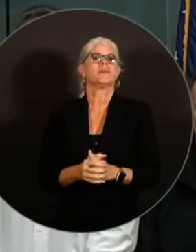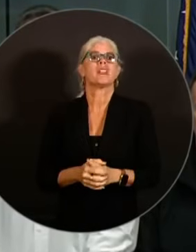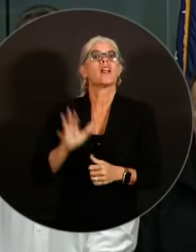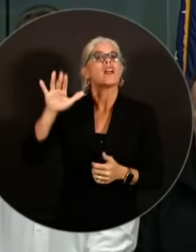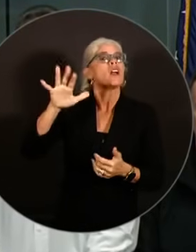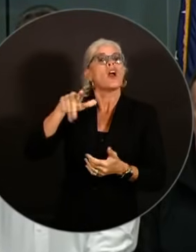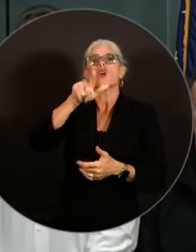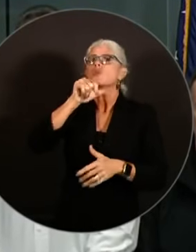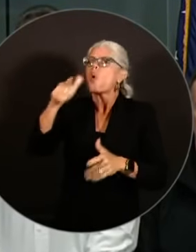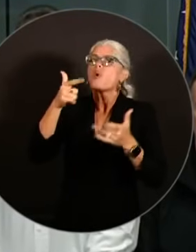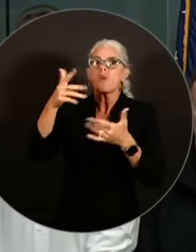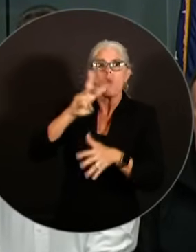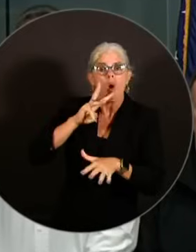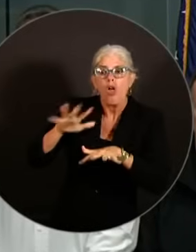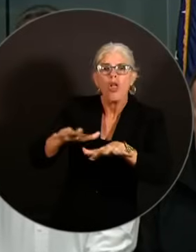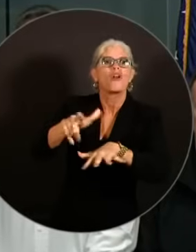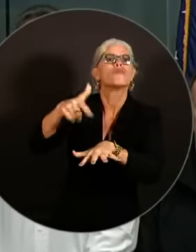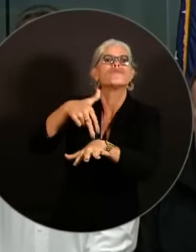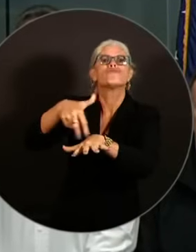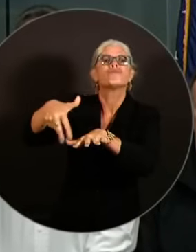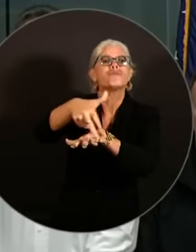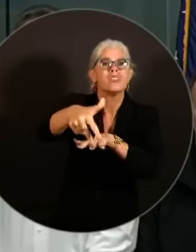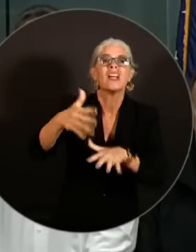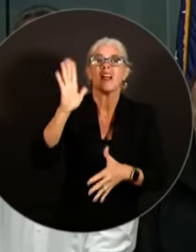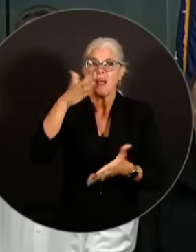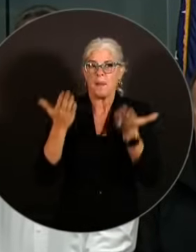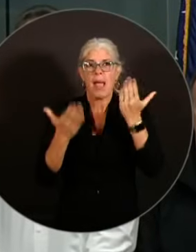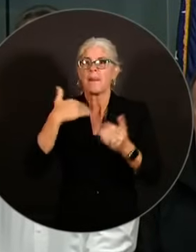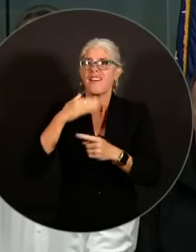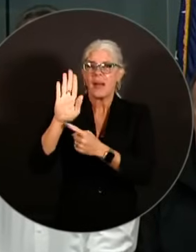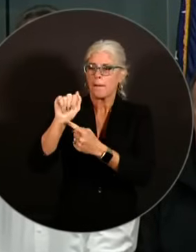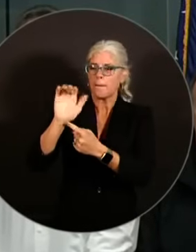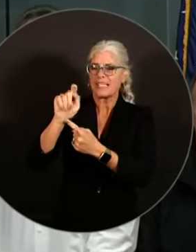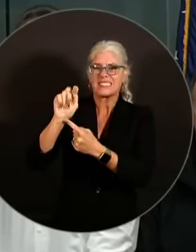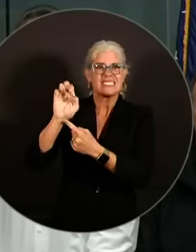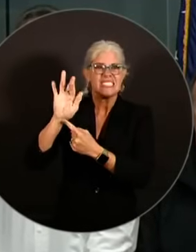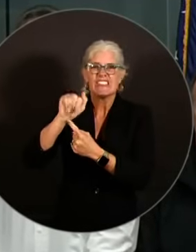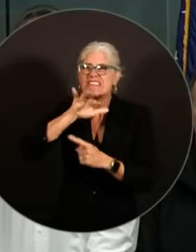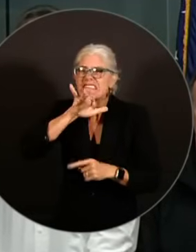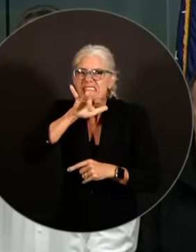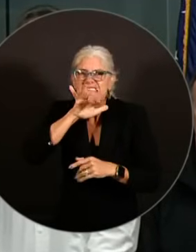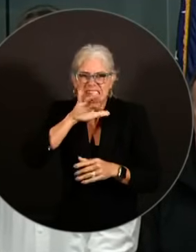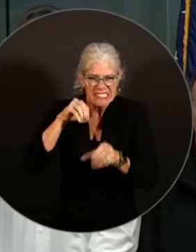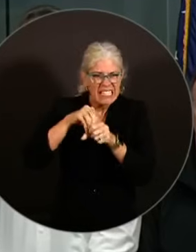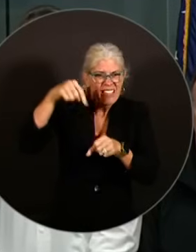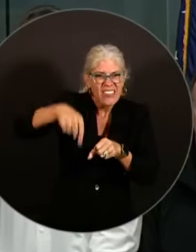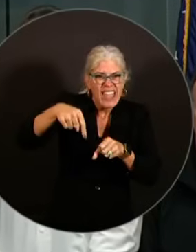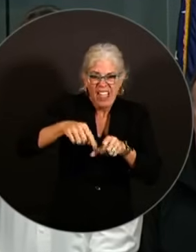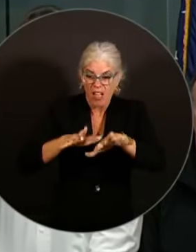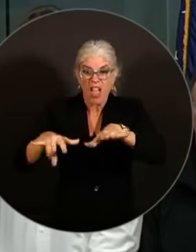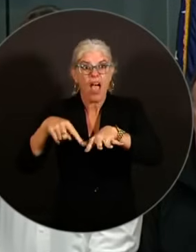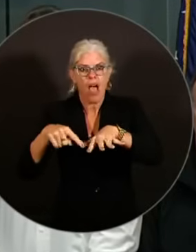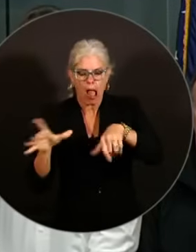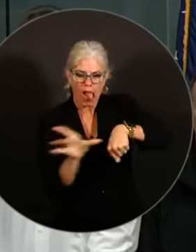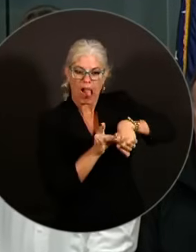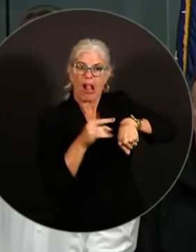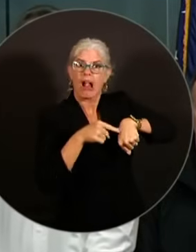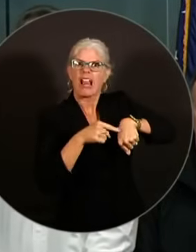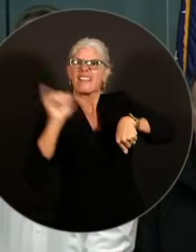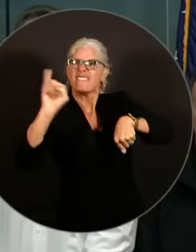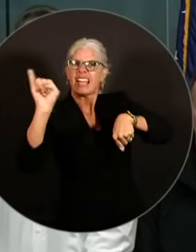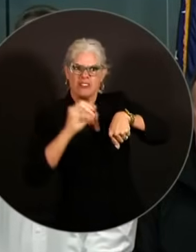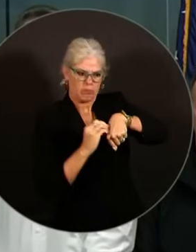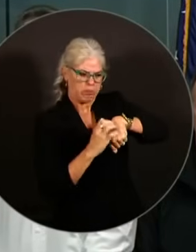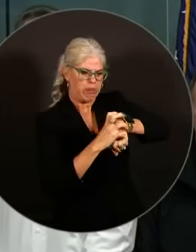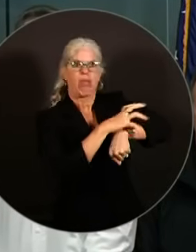can also carry a bacteria that can lead to fatal infections. This type of infection was responsible for a fatality